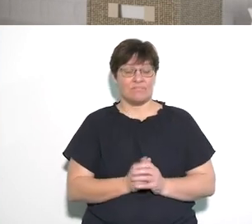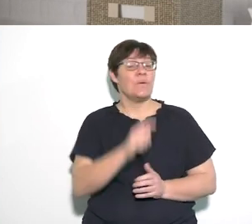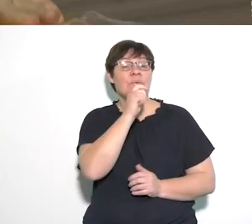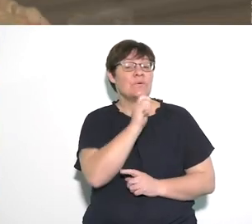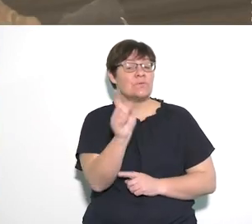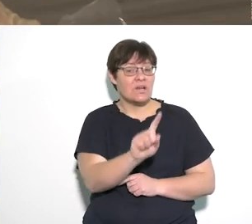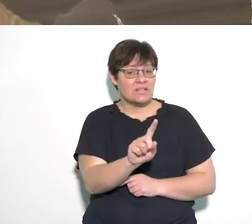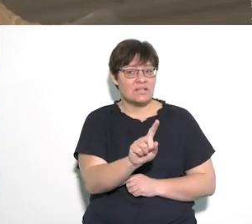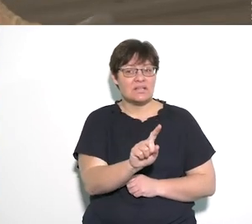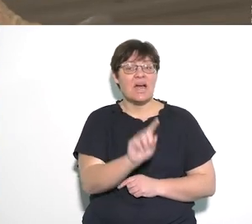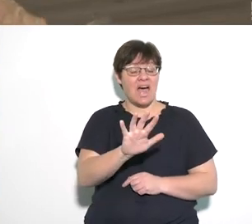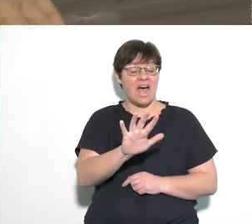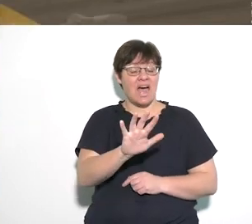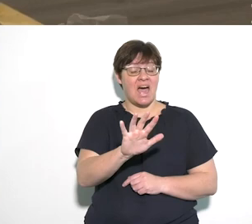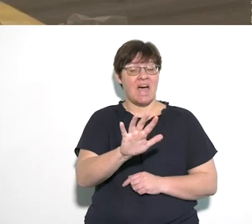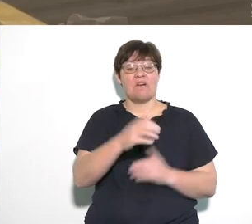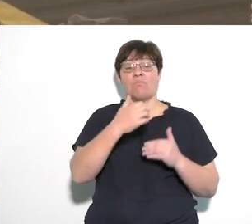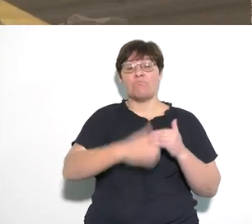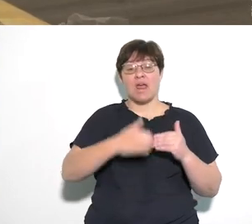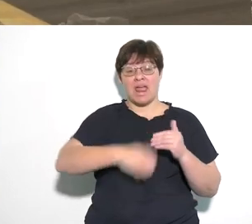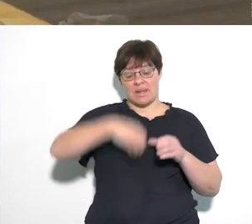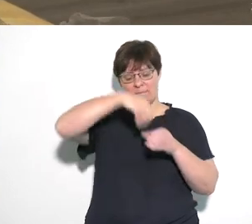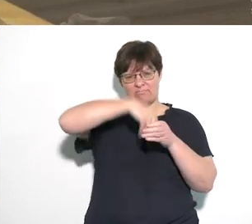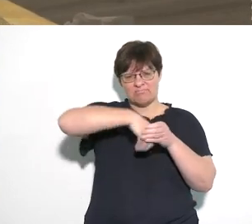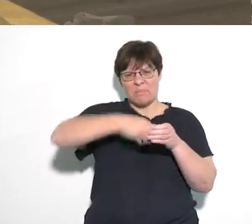I'll be using 5 bread bags,